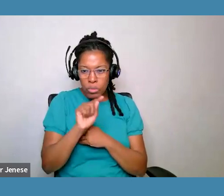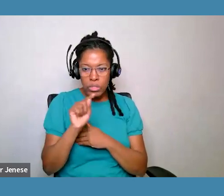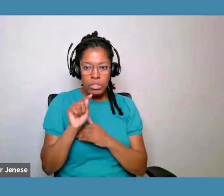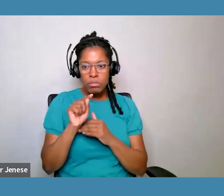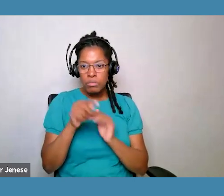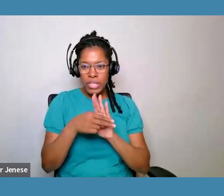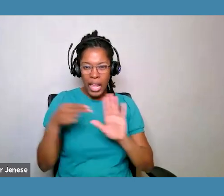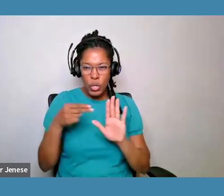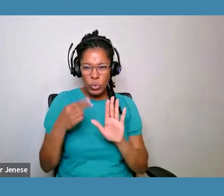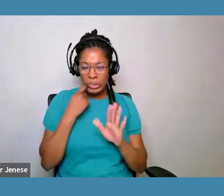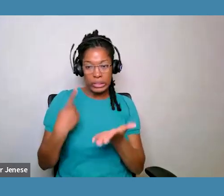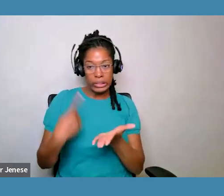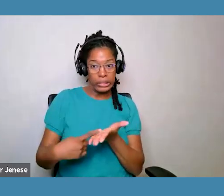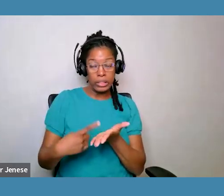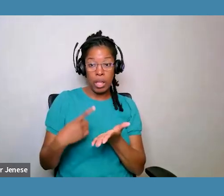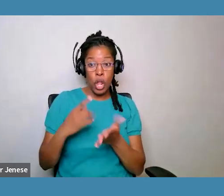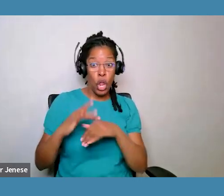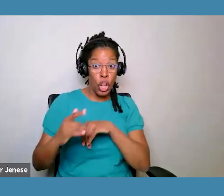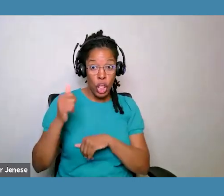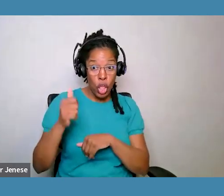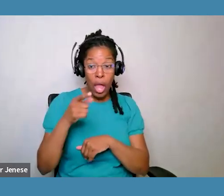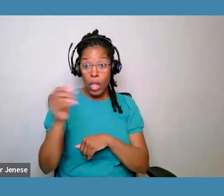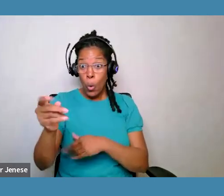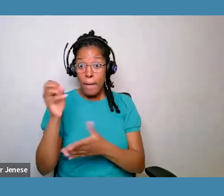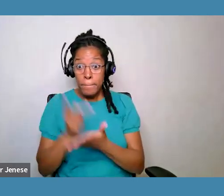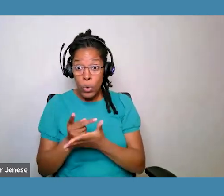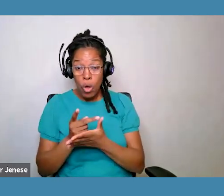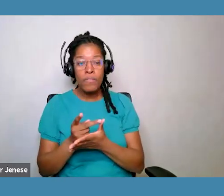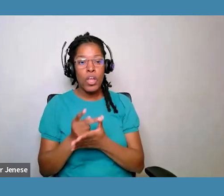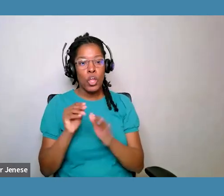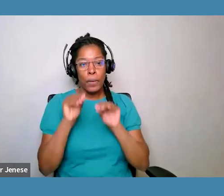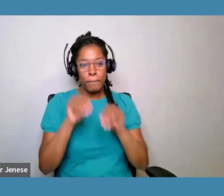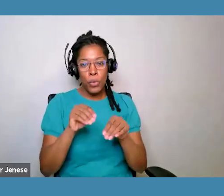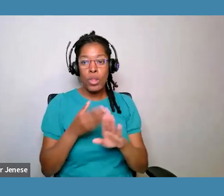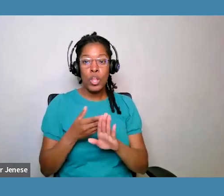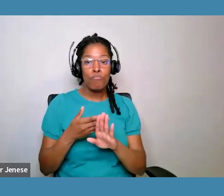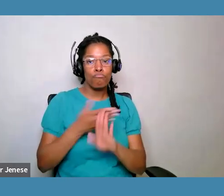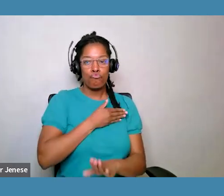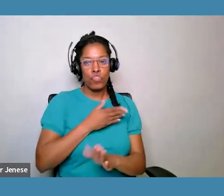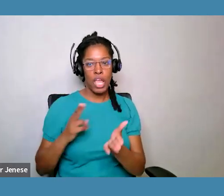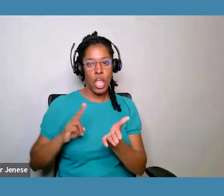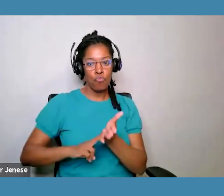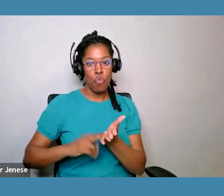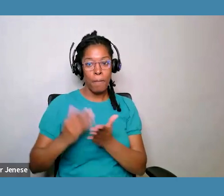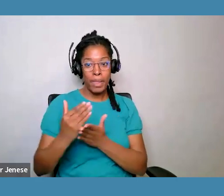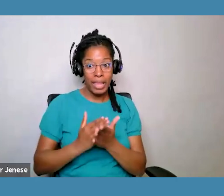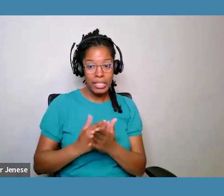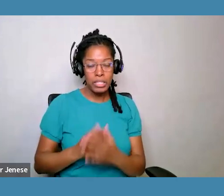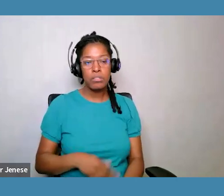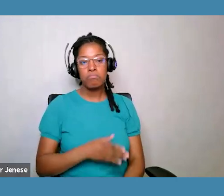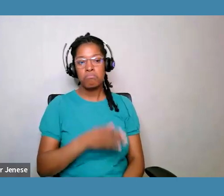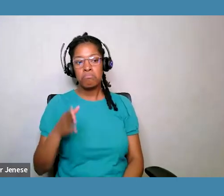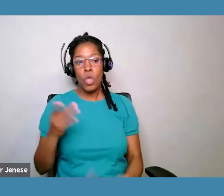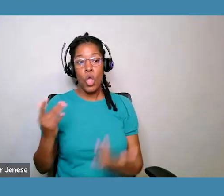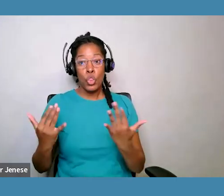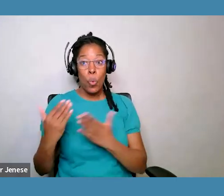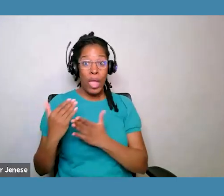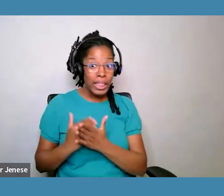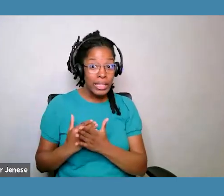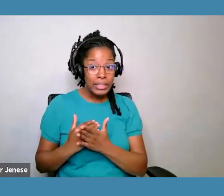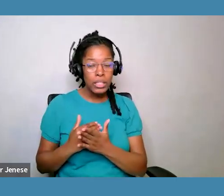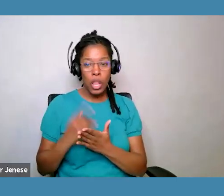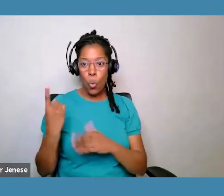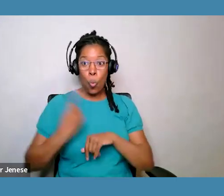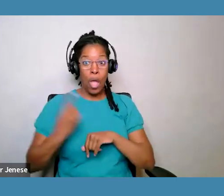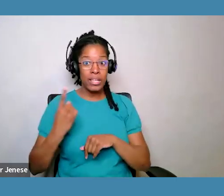earlier and you're approved, you get placed on the pre-enrollment list, you're on the wait list, and one day you'll be able to get on